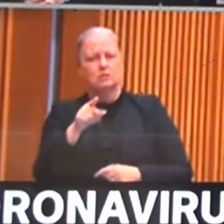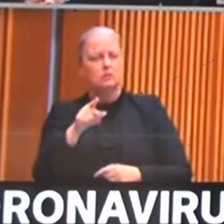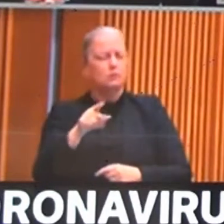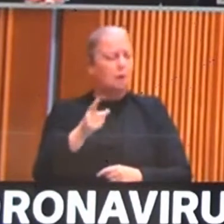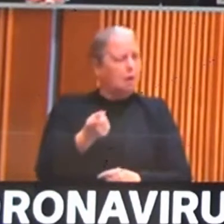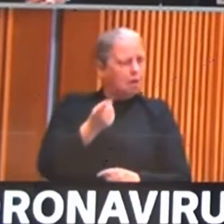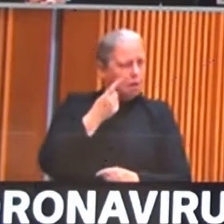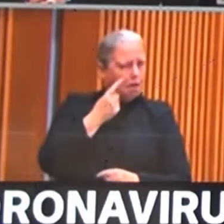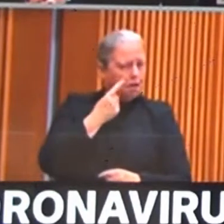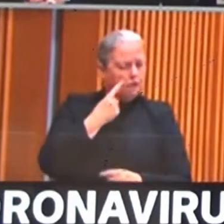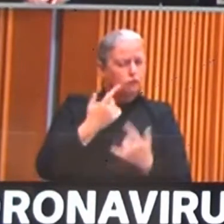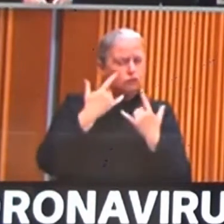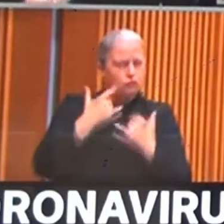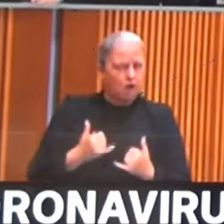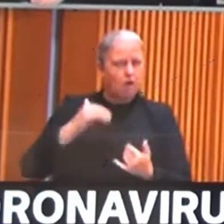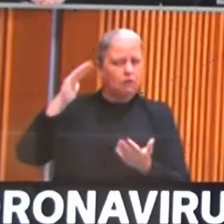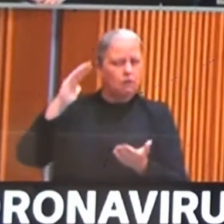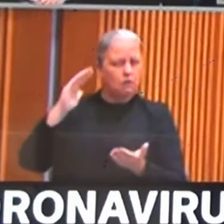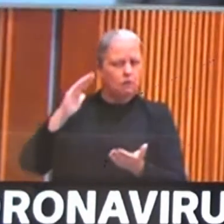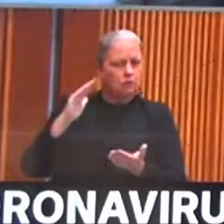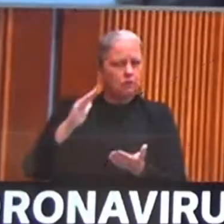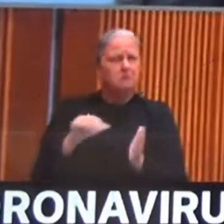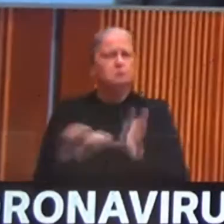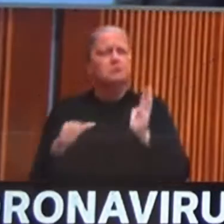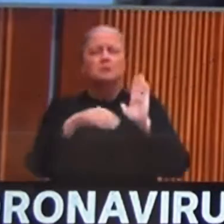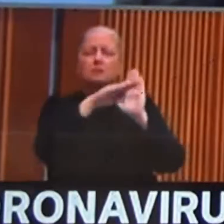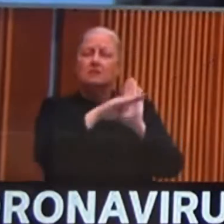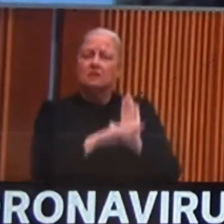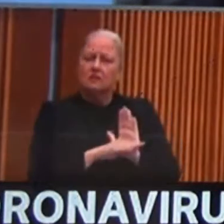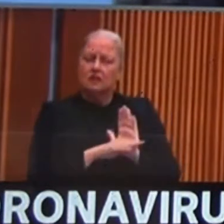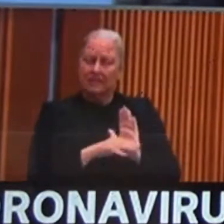restrictions in some jurisdictions around the country. Could you explain how that might